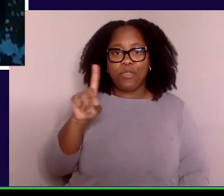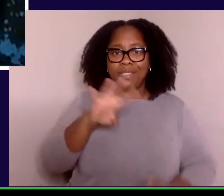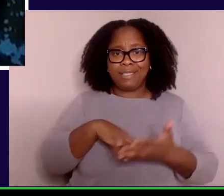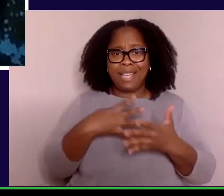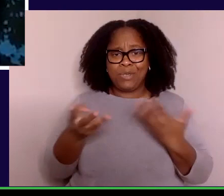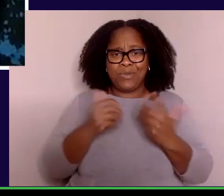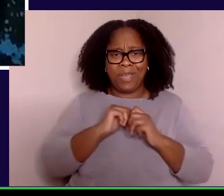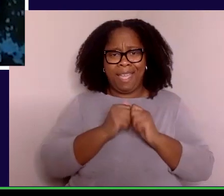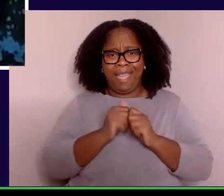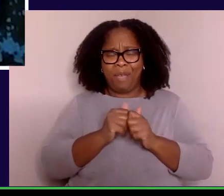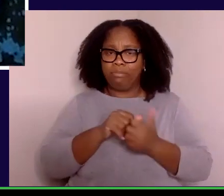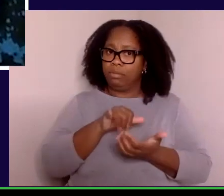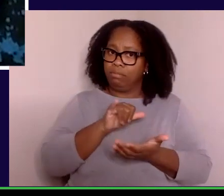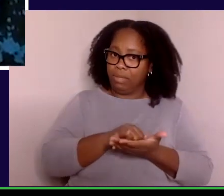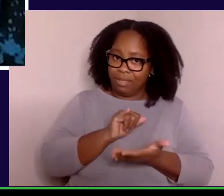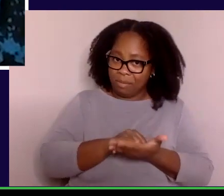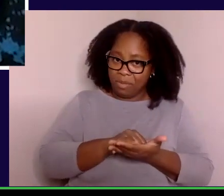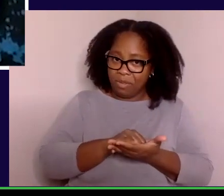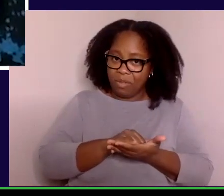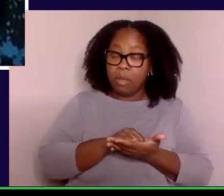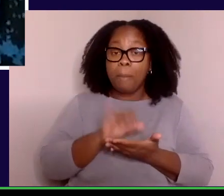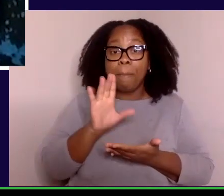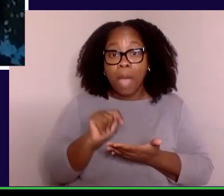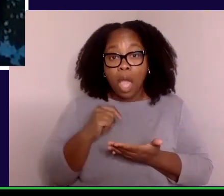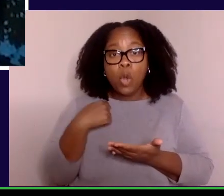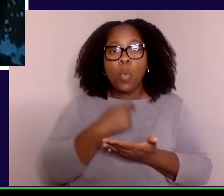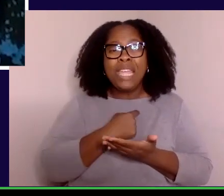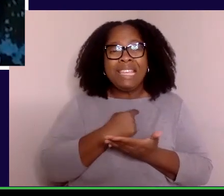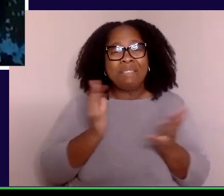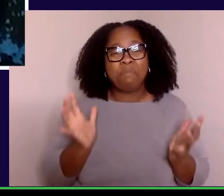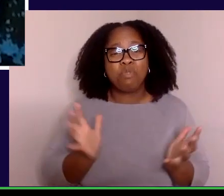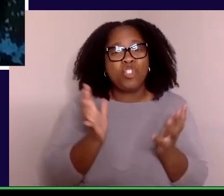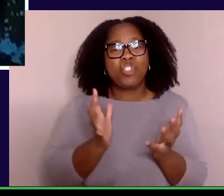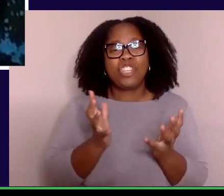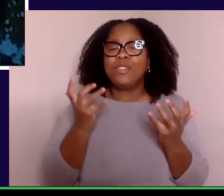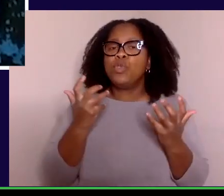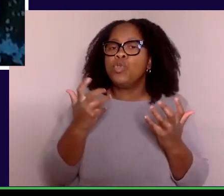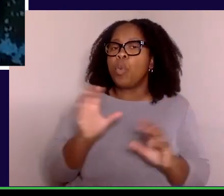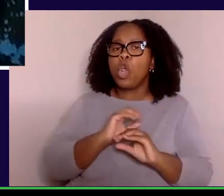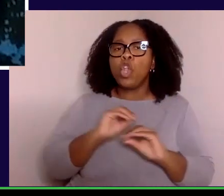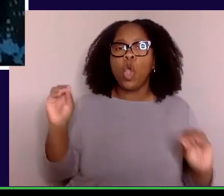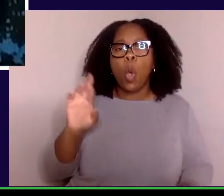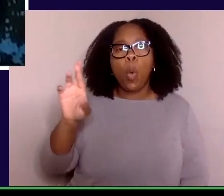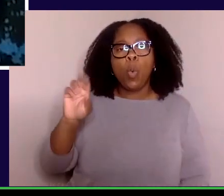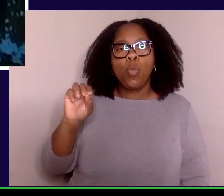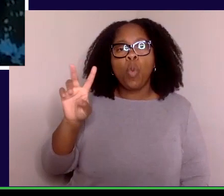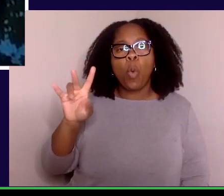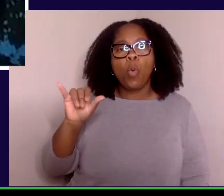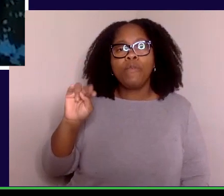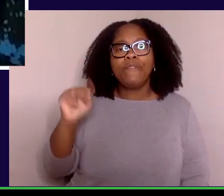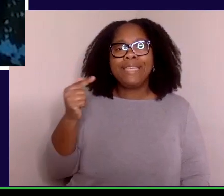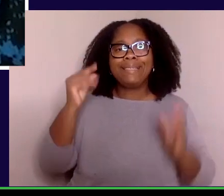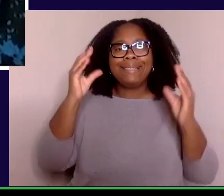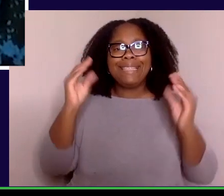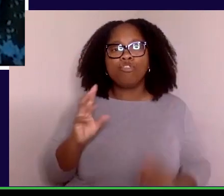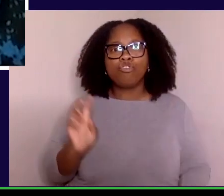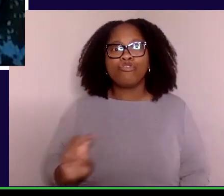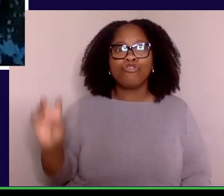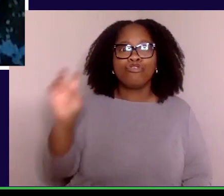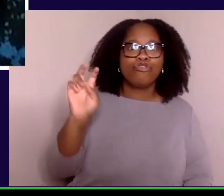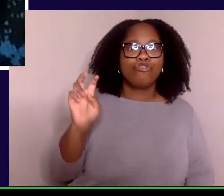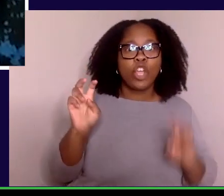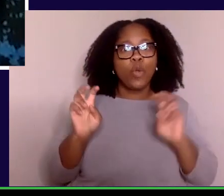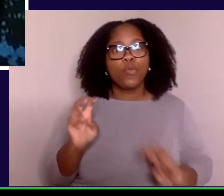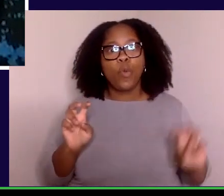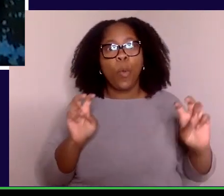are pushing for no roving teachers, no roving students, no in-person and